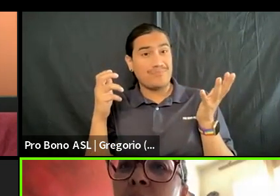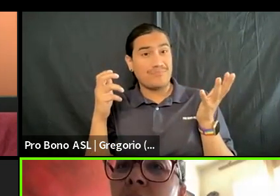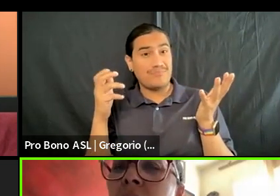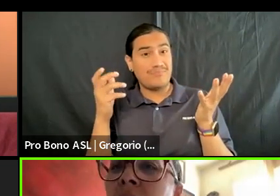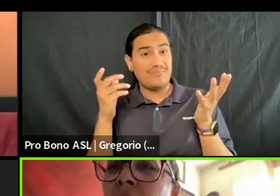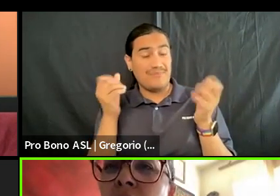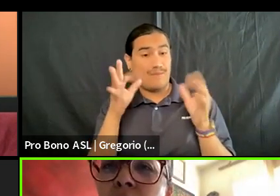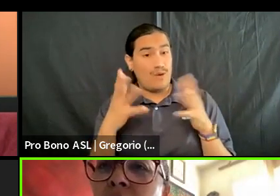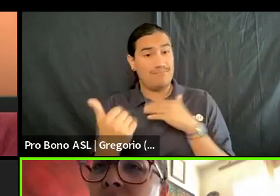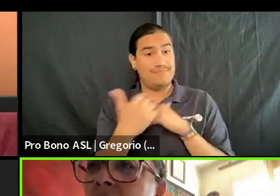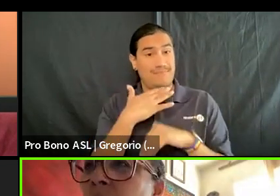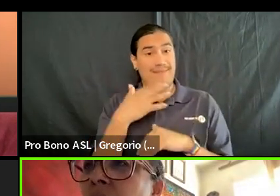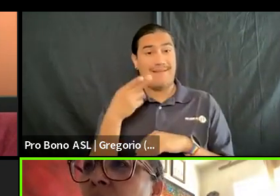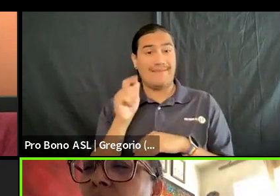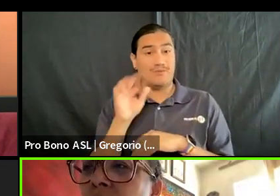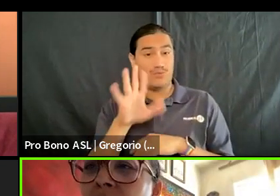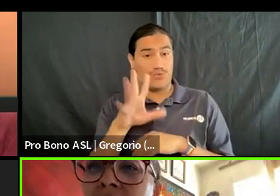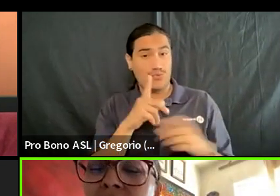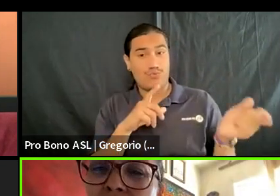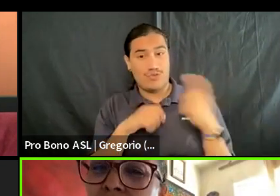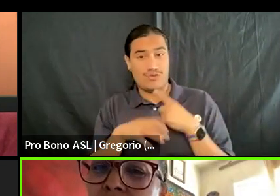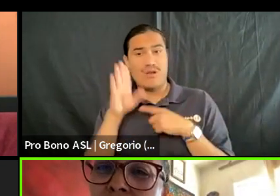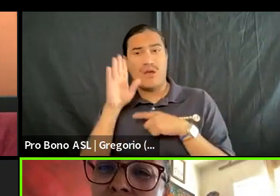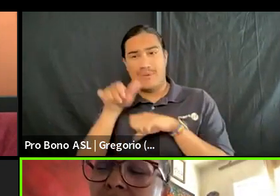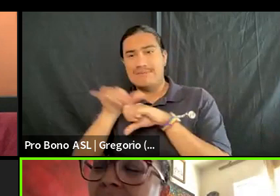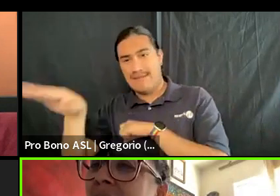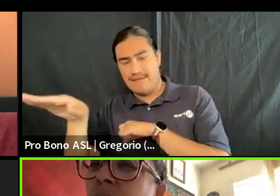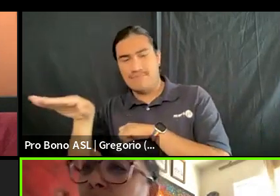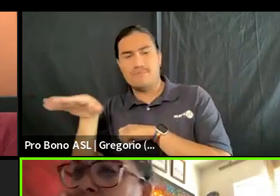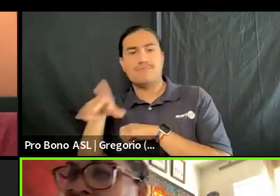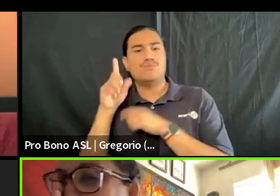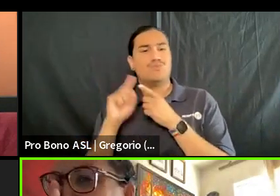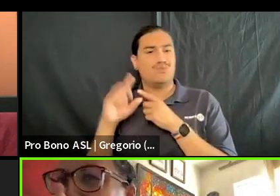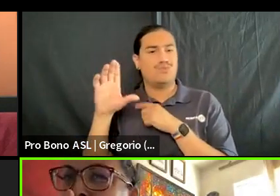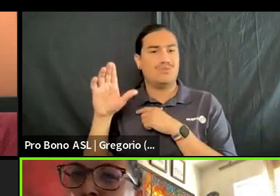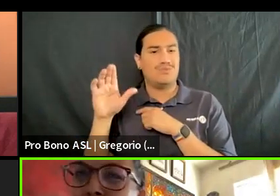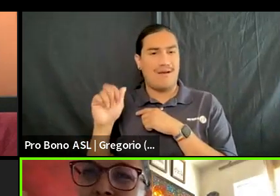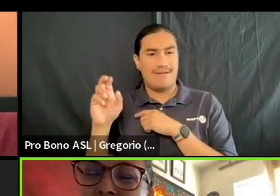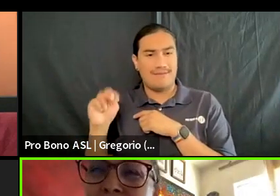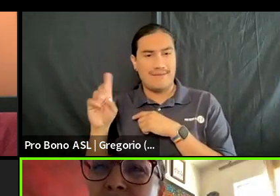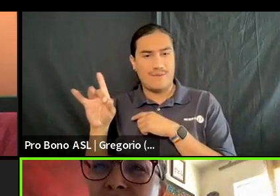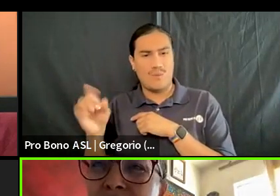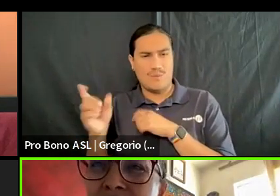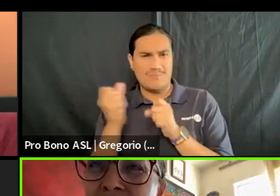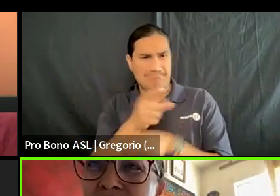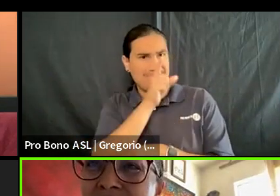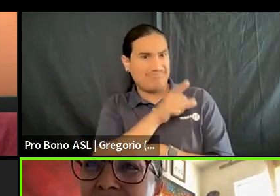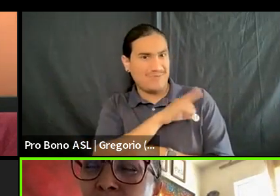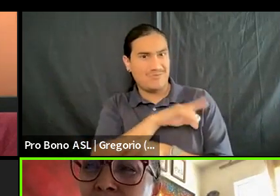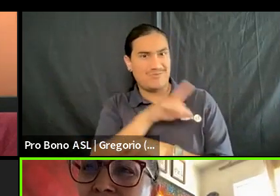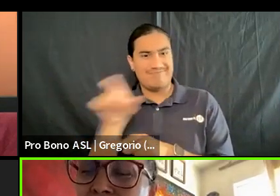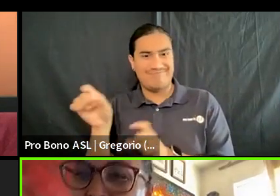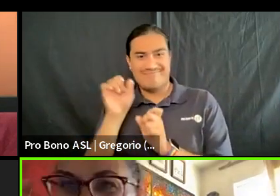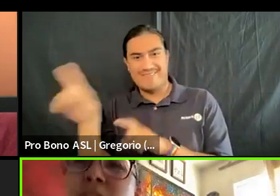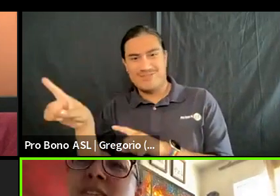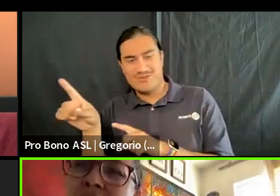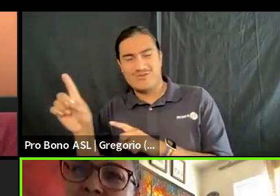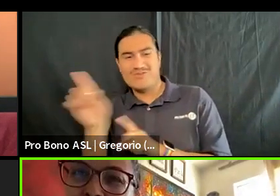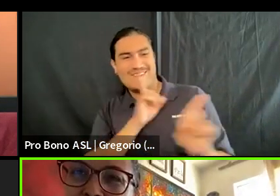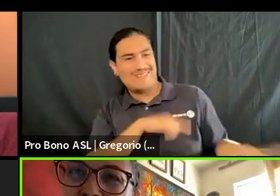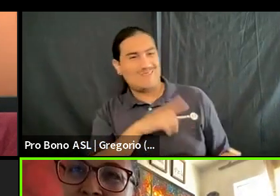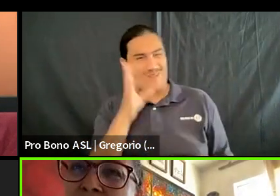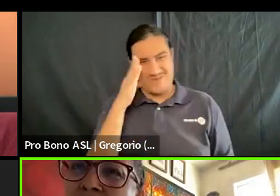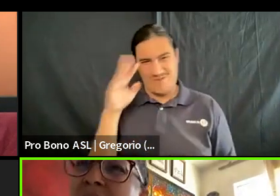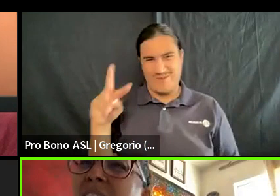if you want to send me Hector a question, I will forward it over to Cándido. And we will make sure that, you know, you get your second question answered. There was a